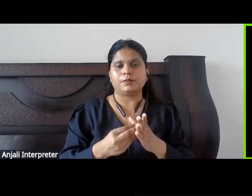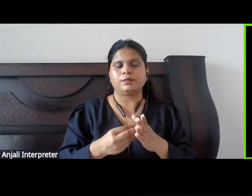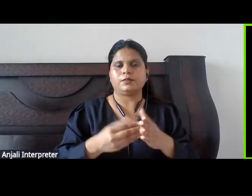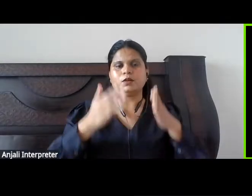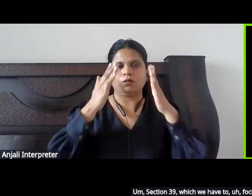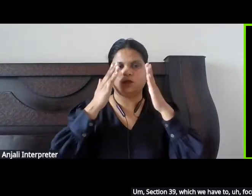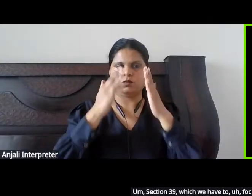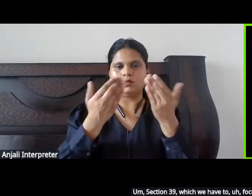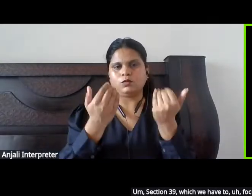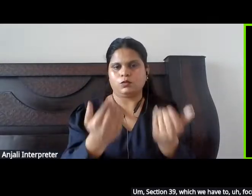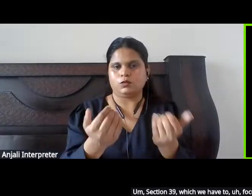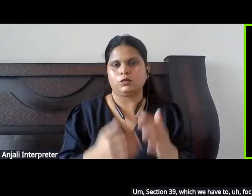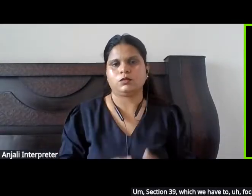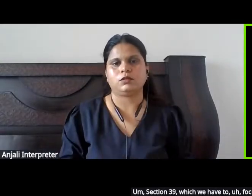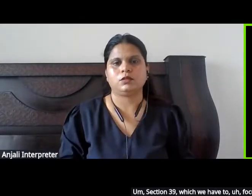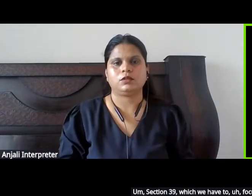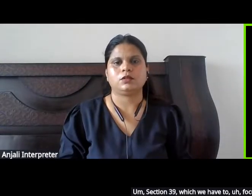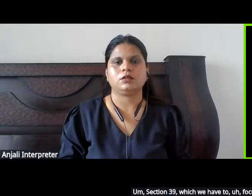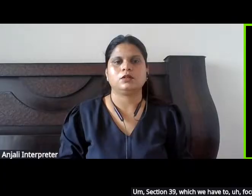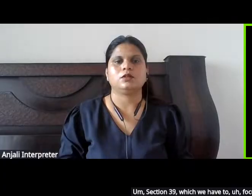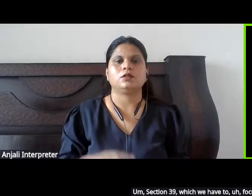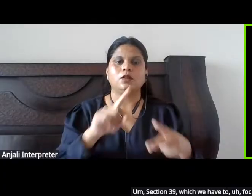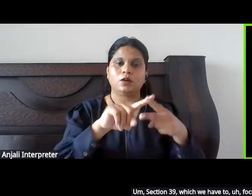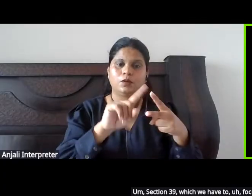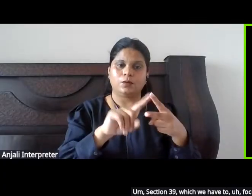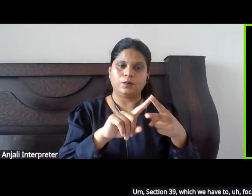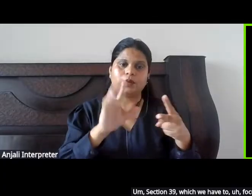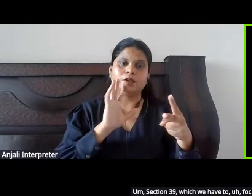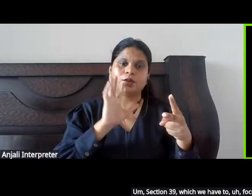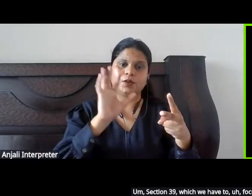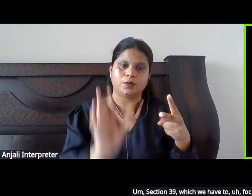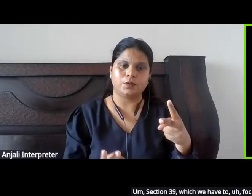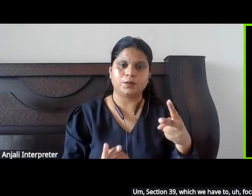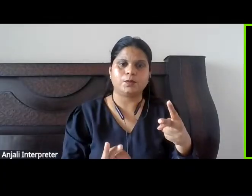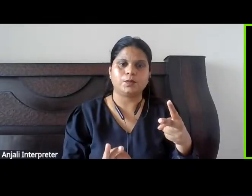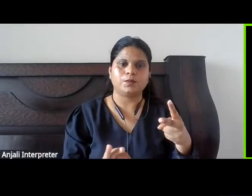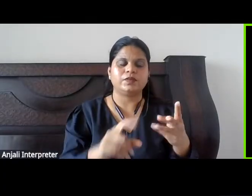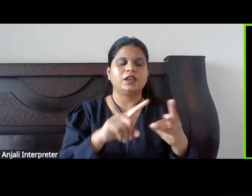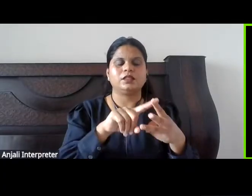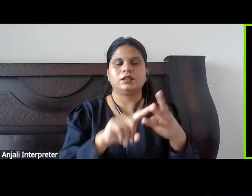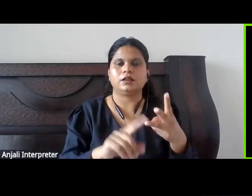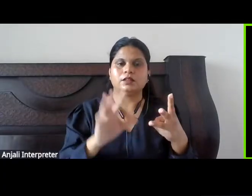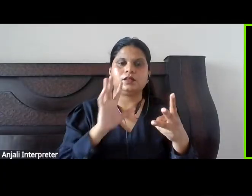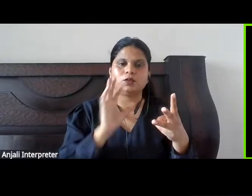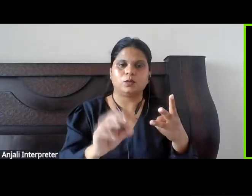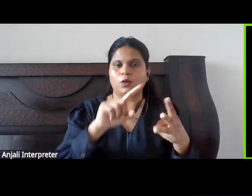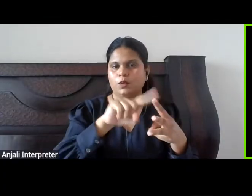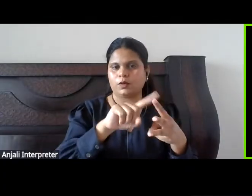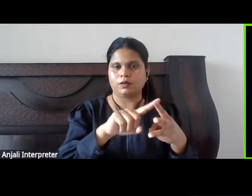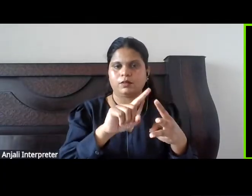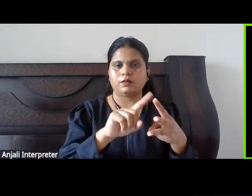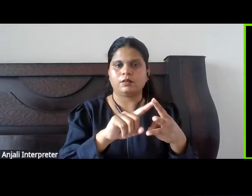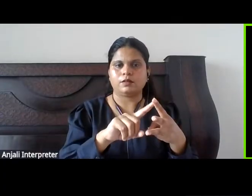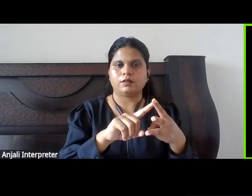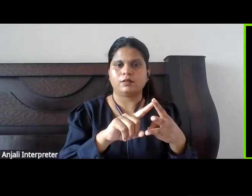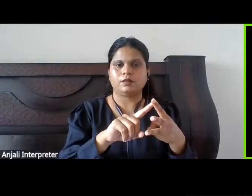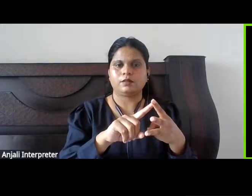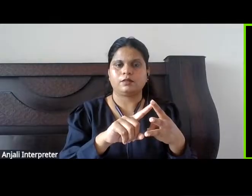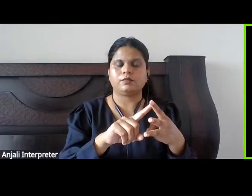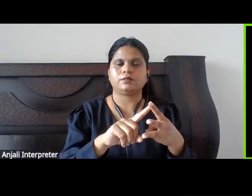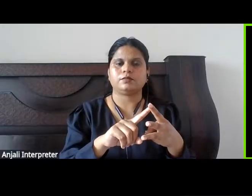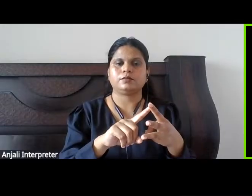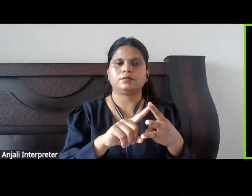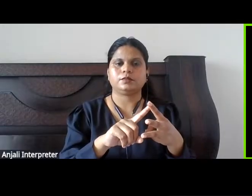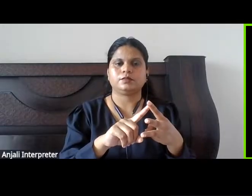And so two things. One is three things. One is with regard to the